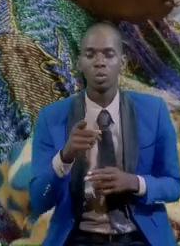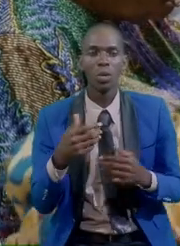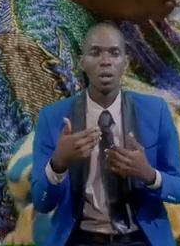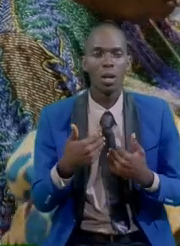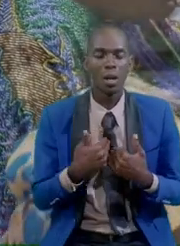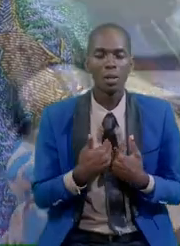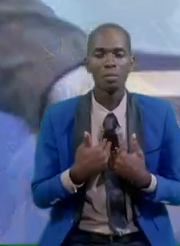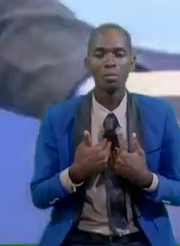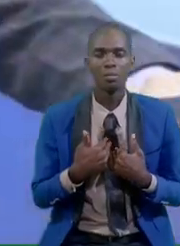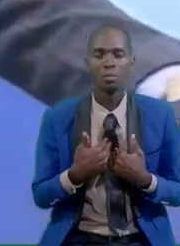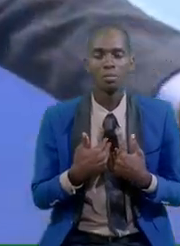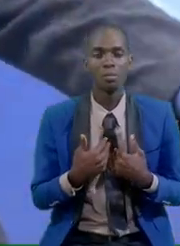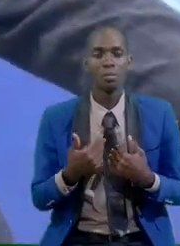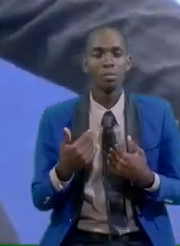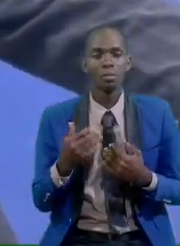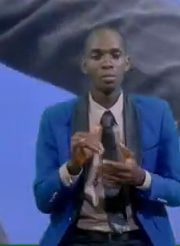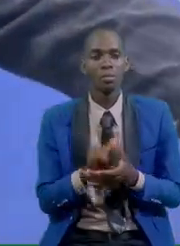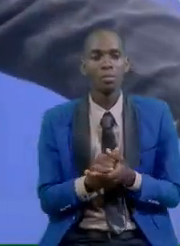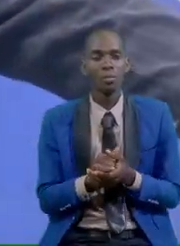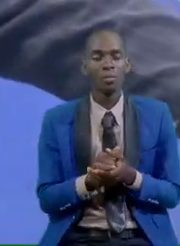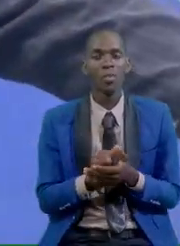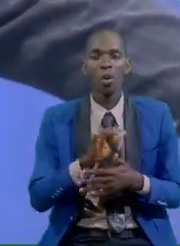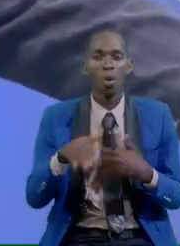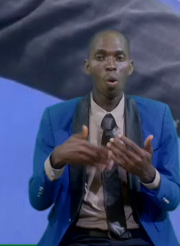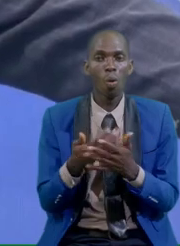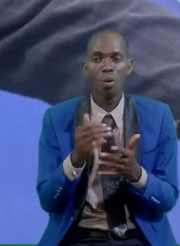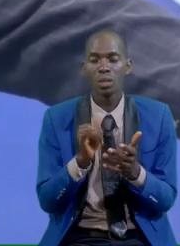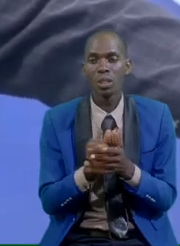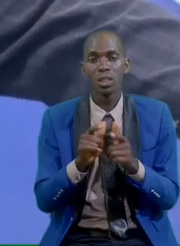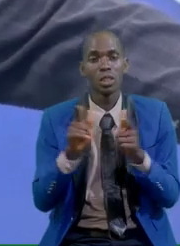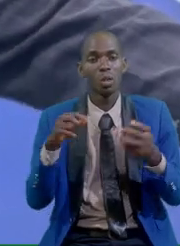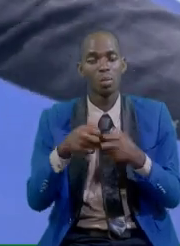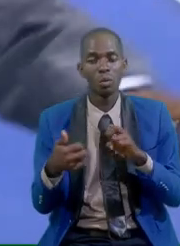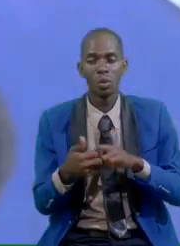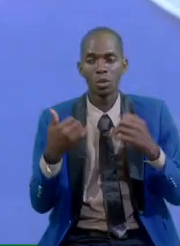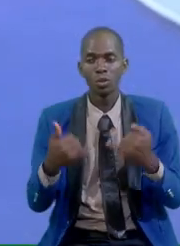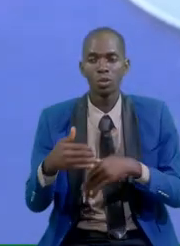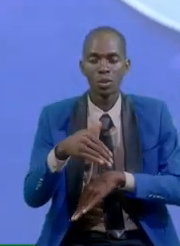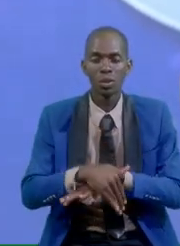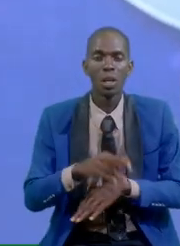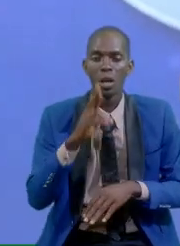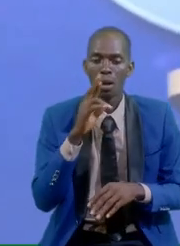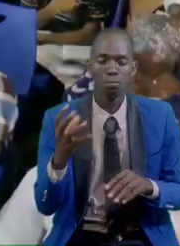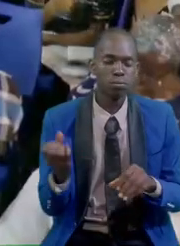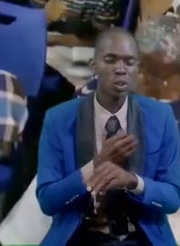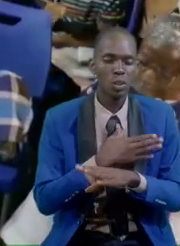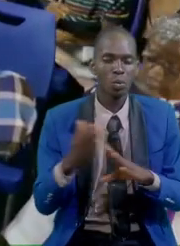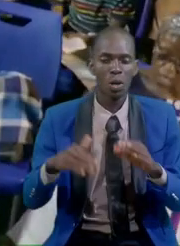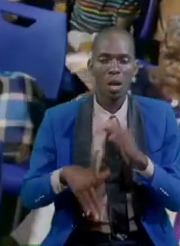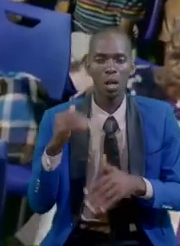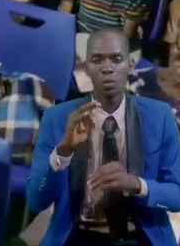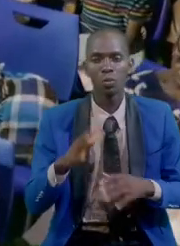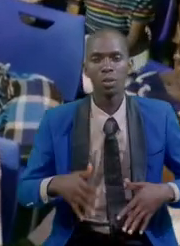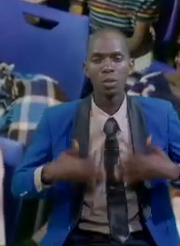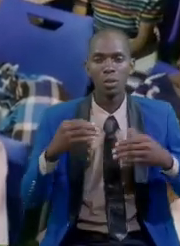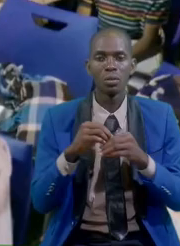great earthquake will come, and all those great problems tonight, they're blown away from your life in Jesus' name.